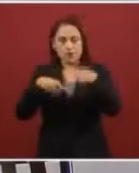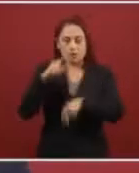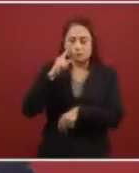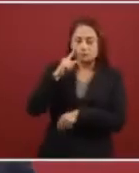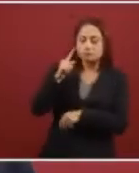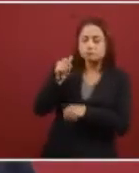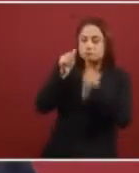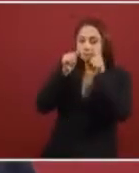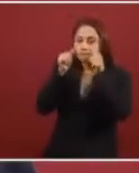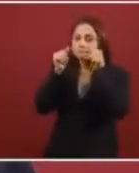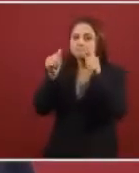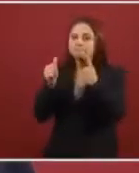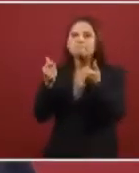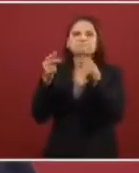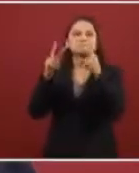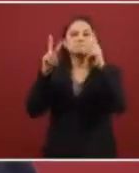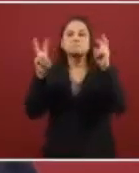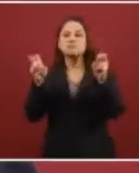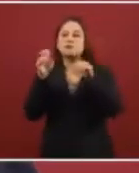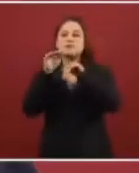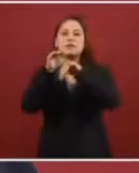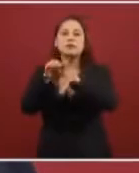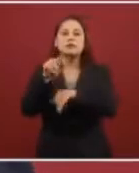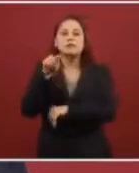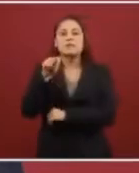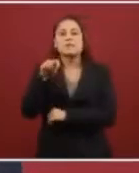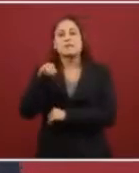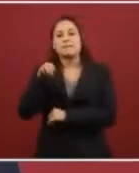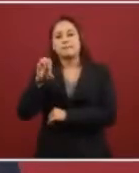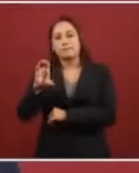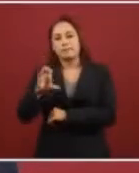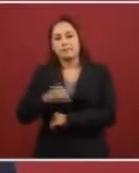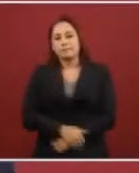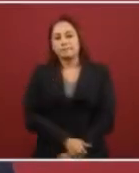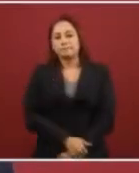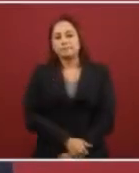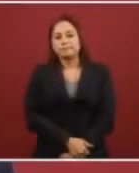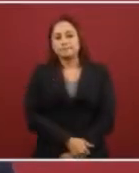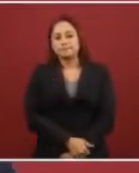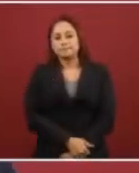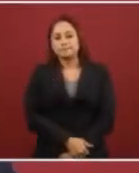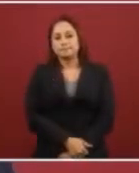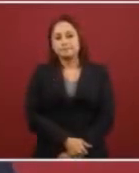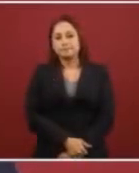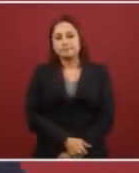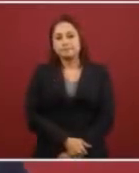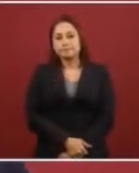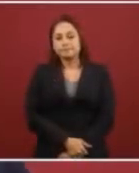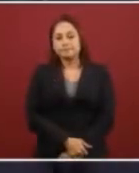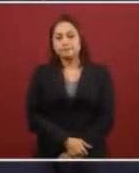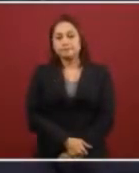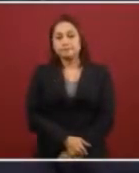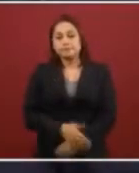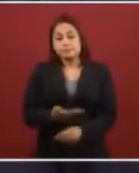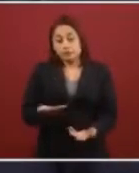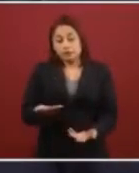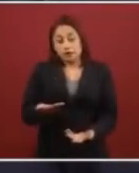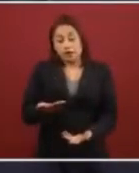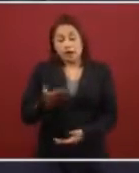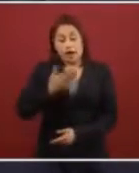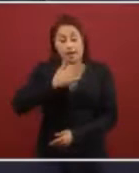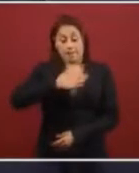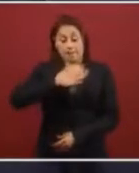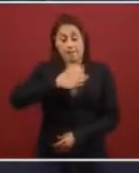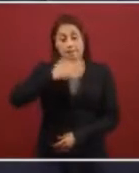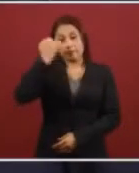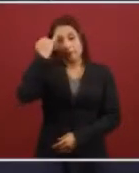country el tratado. Regarding the treaty. Y mi postura and my position va a